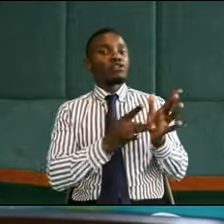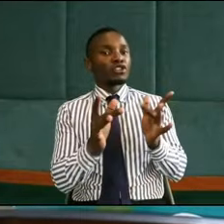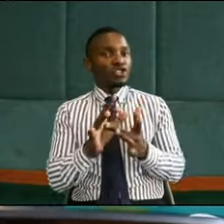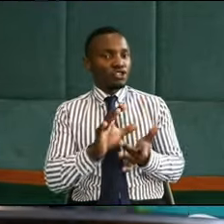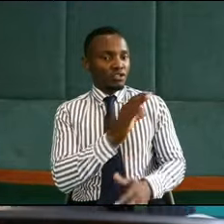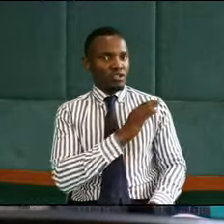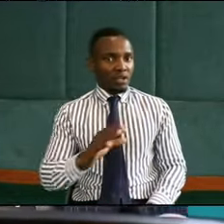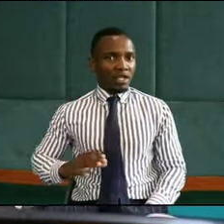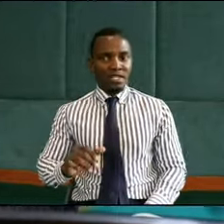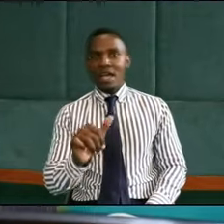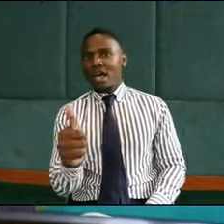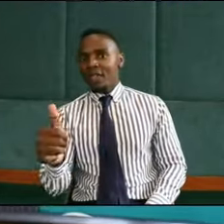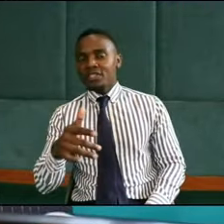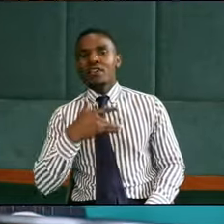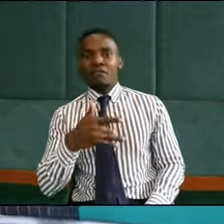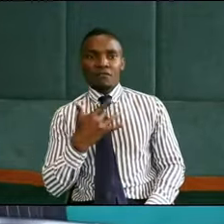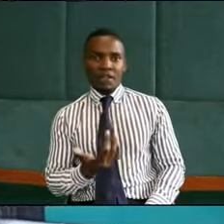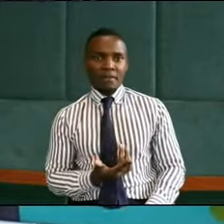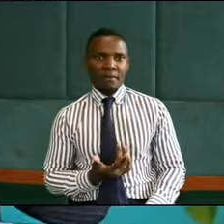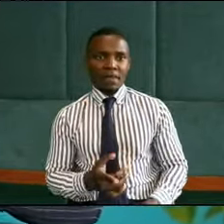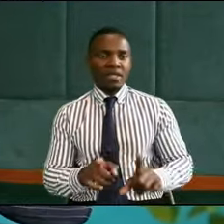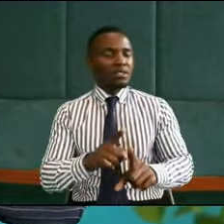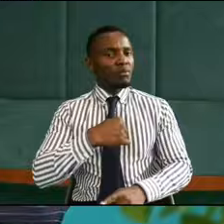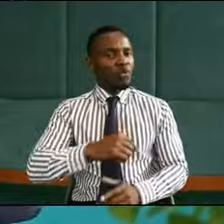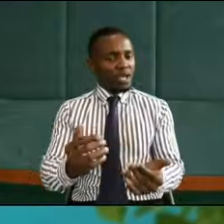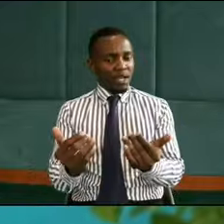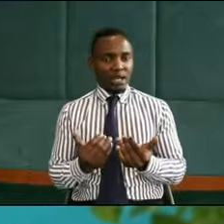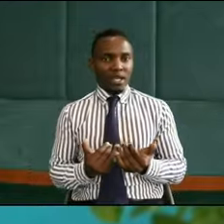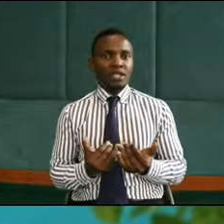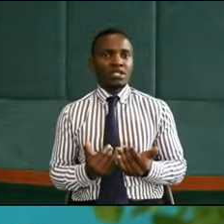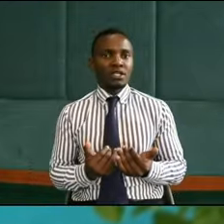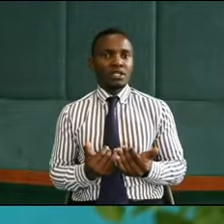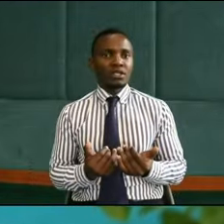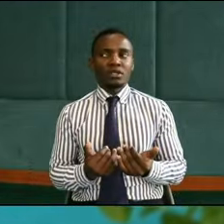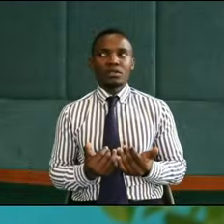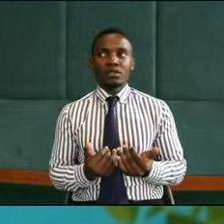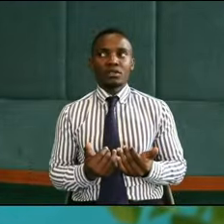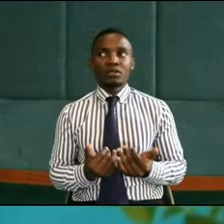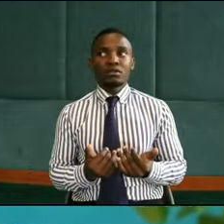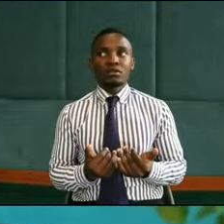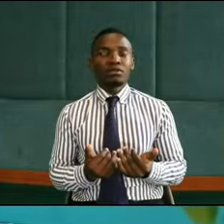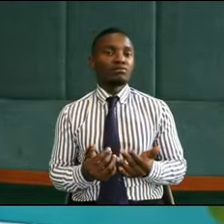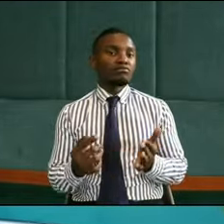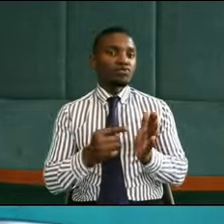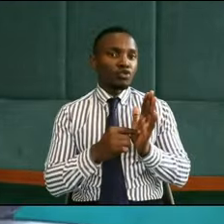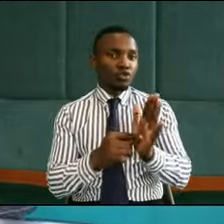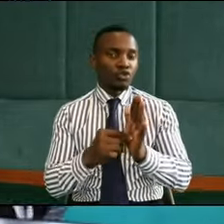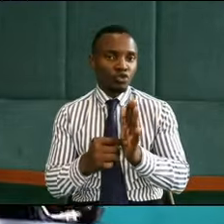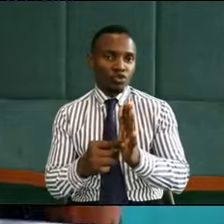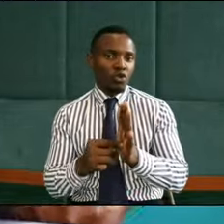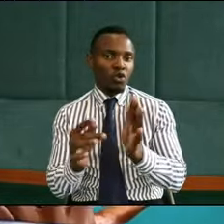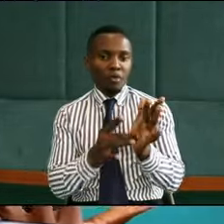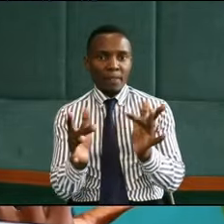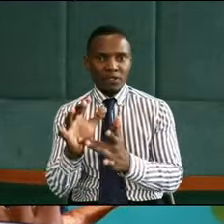to be felt. We need to break our flask that Jesus Christ and the sweet smelling of Jesus Christ,